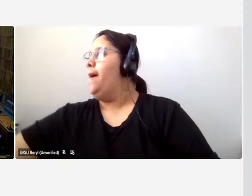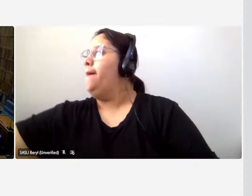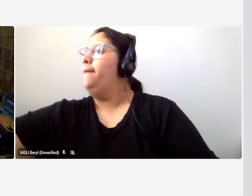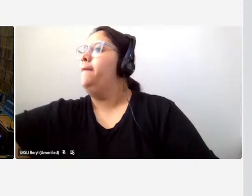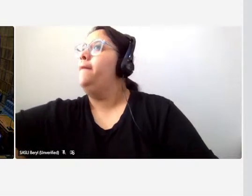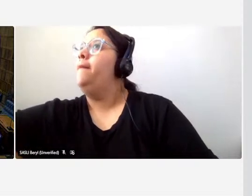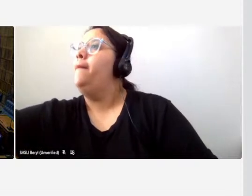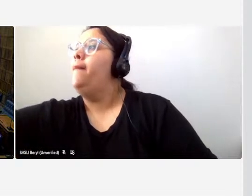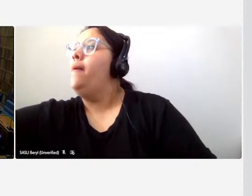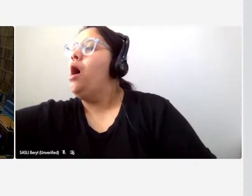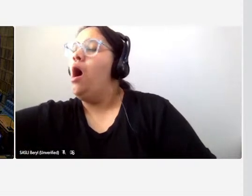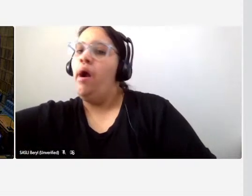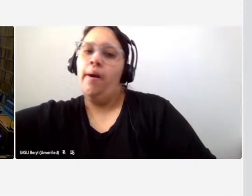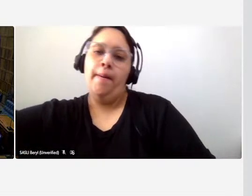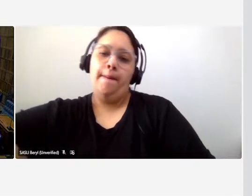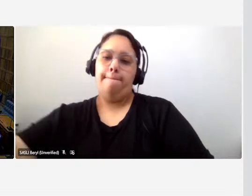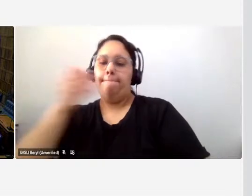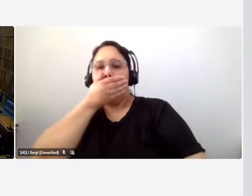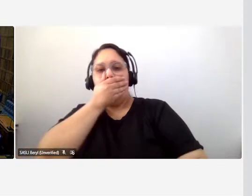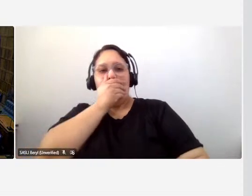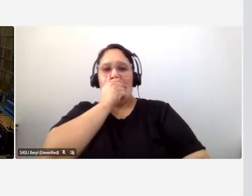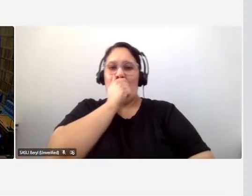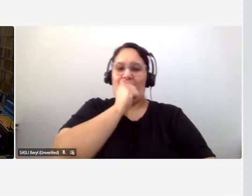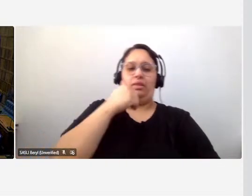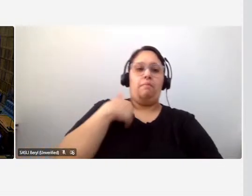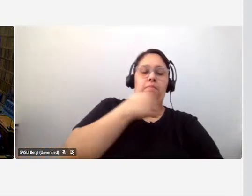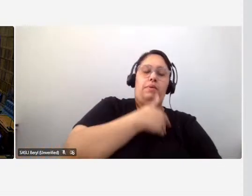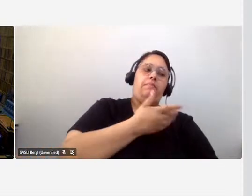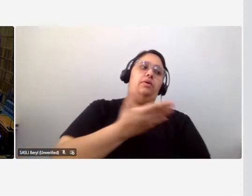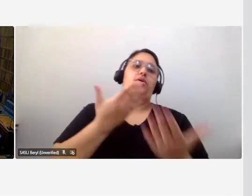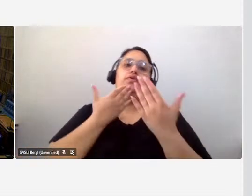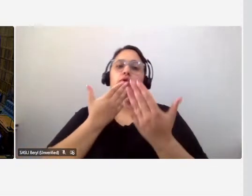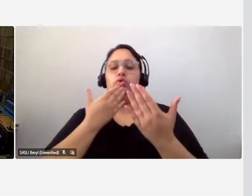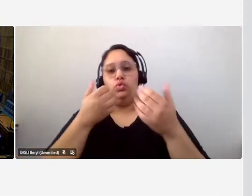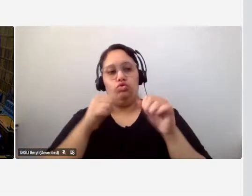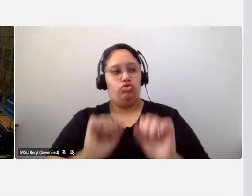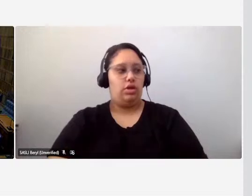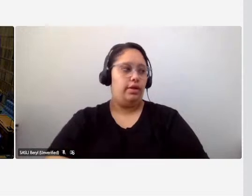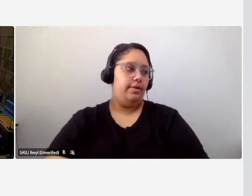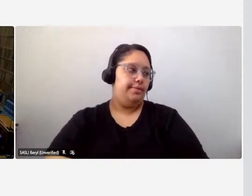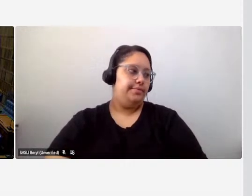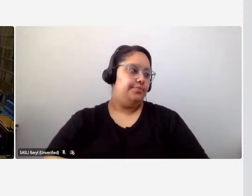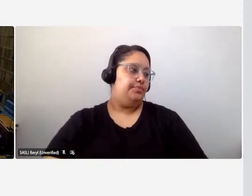you. Thank you very much, Chair.